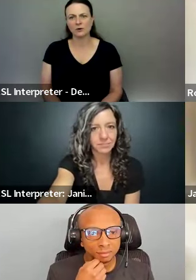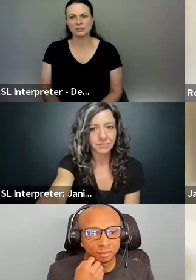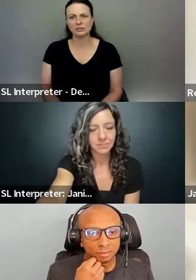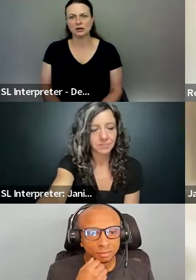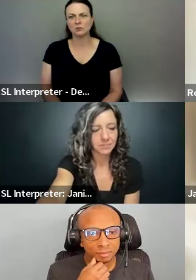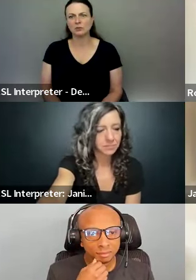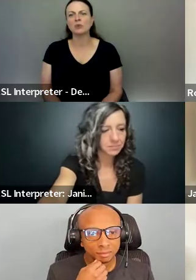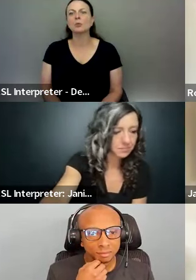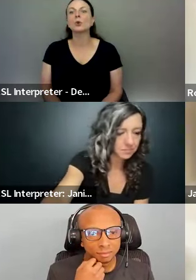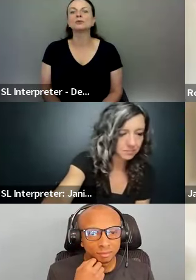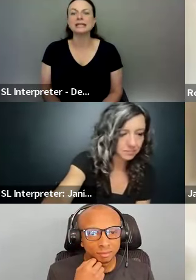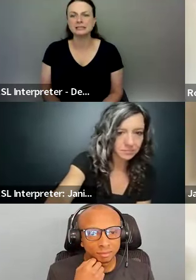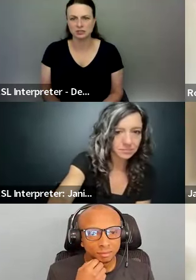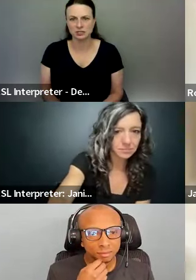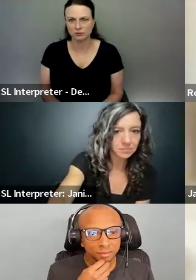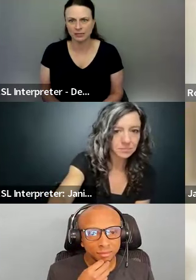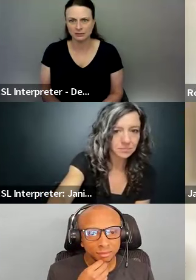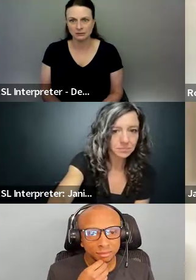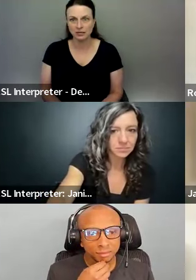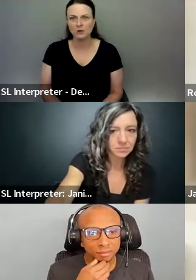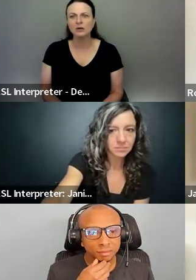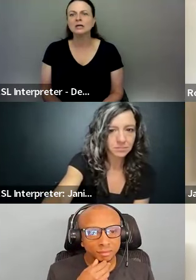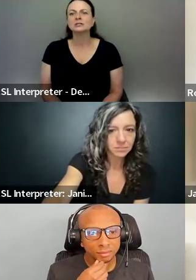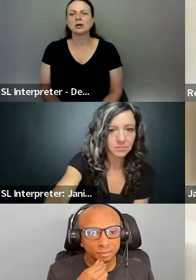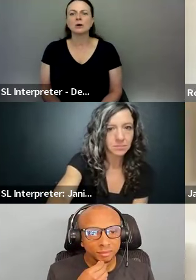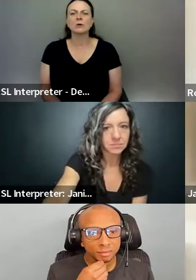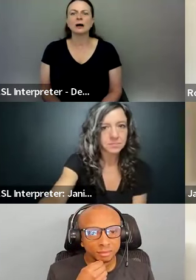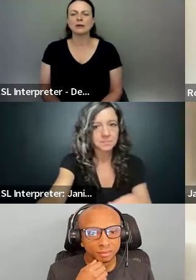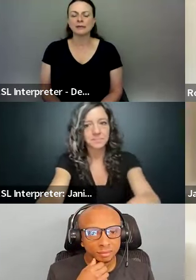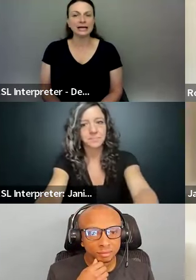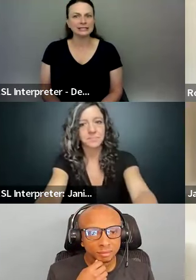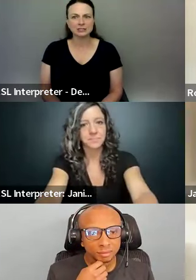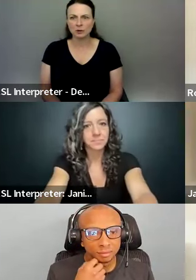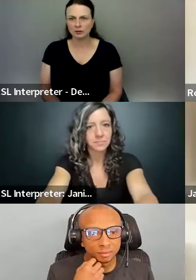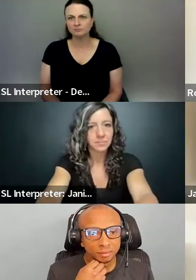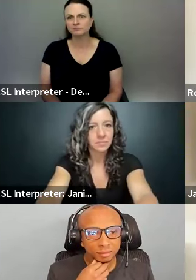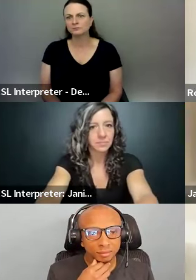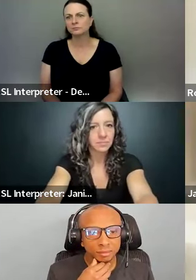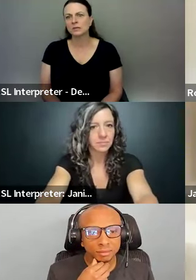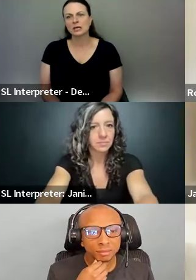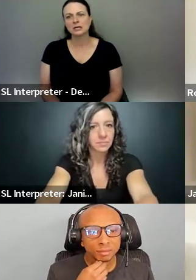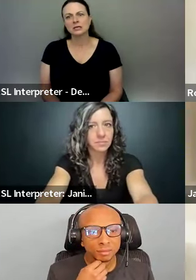know, focus on what the world needs to see from us, you know? So ideas are welcome.